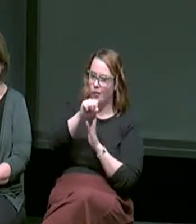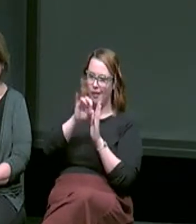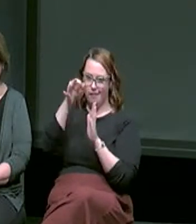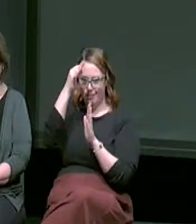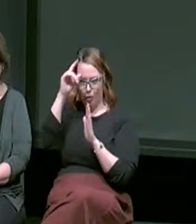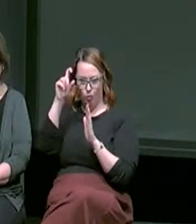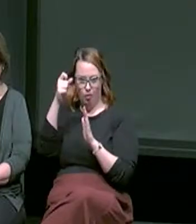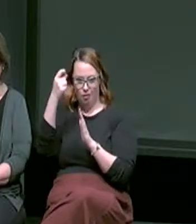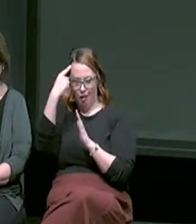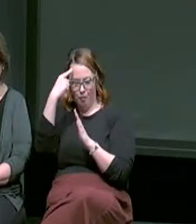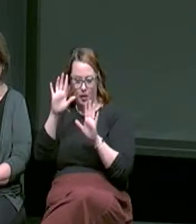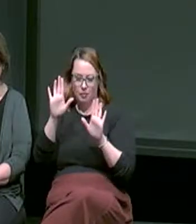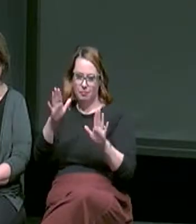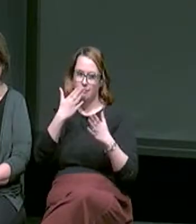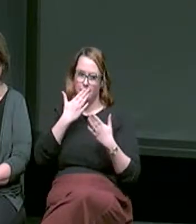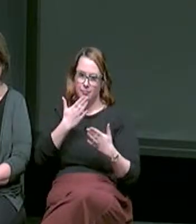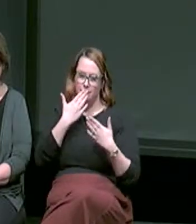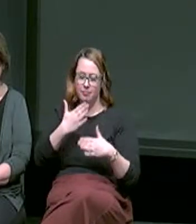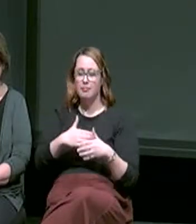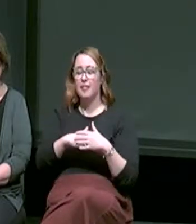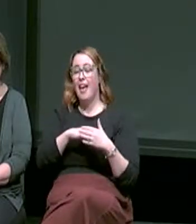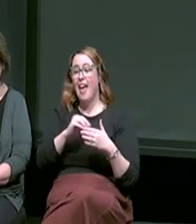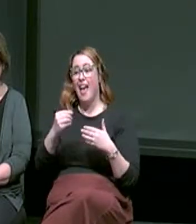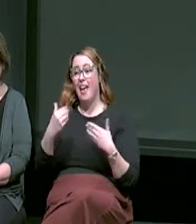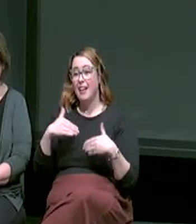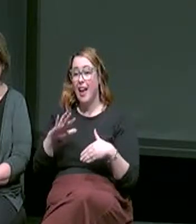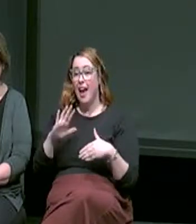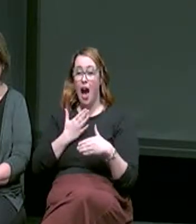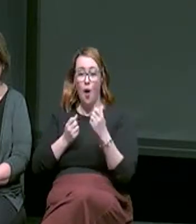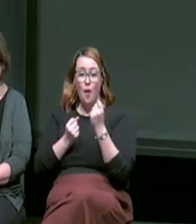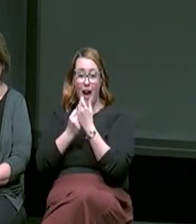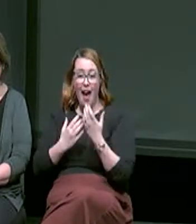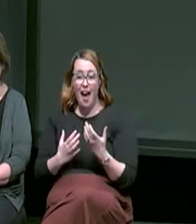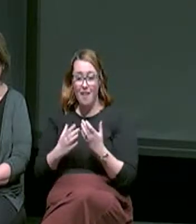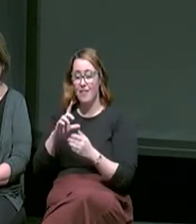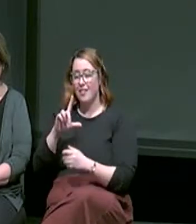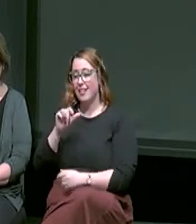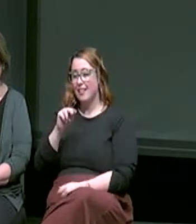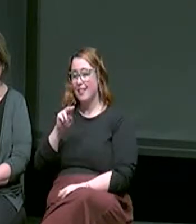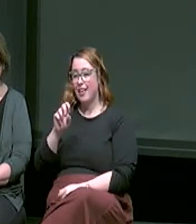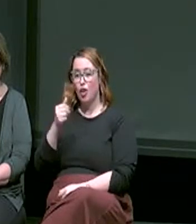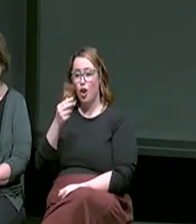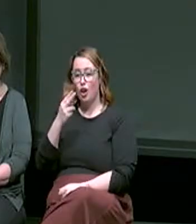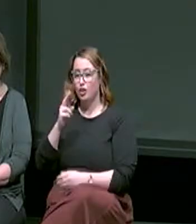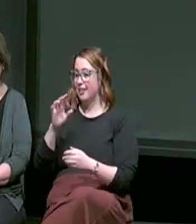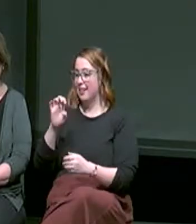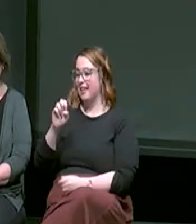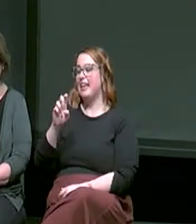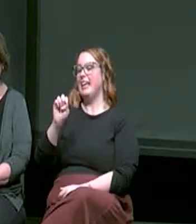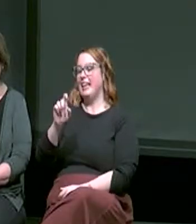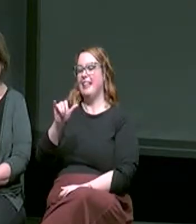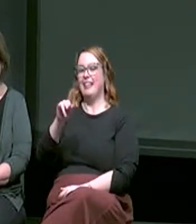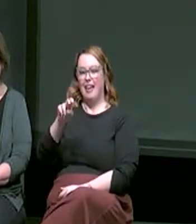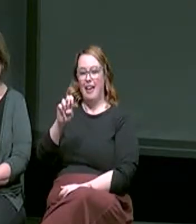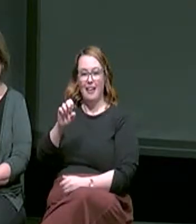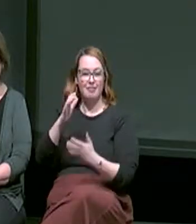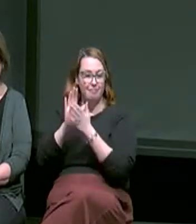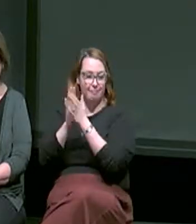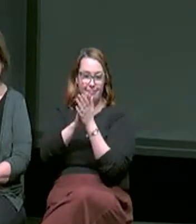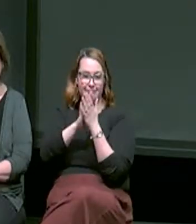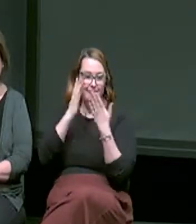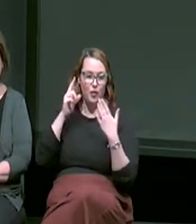governments, and to our fearless advocate and leader, Elaine Marsh. Can we give it up for Elaine?